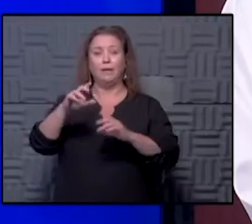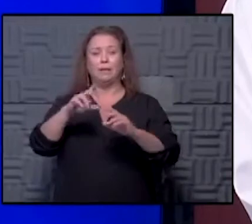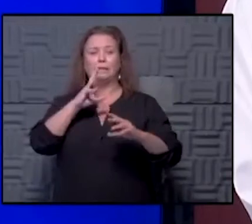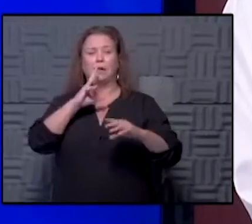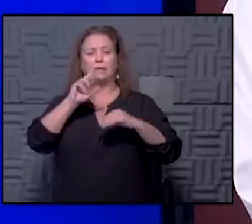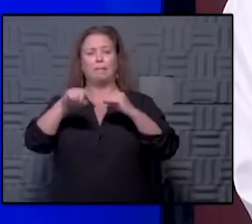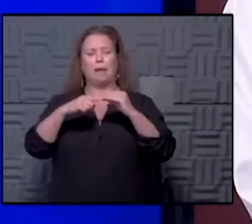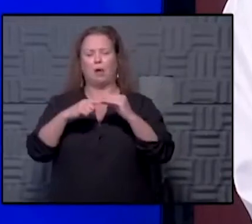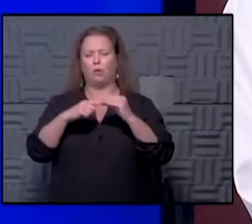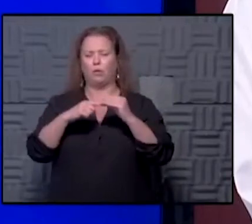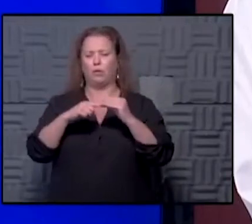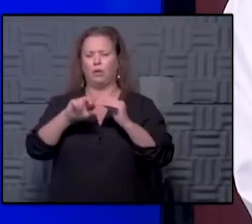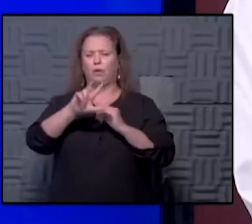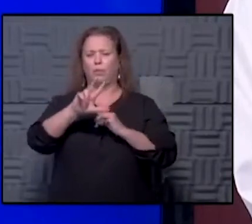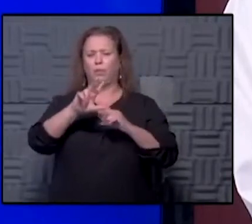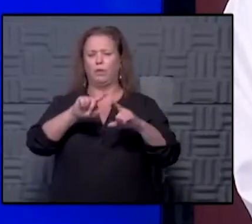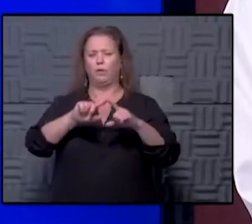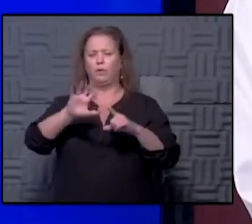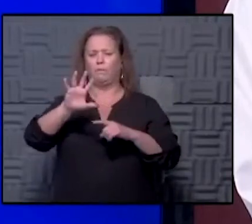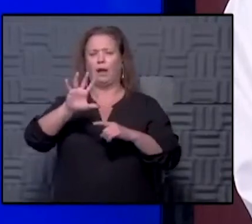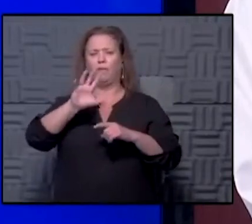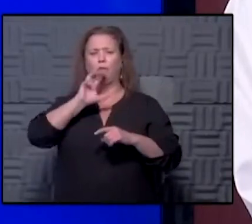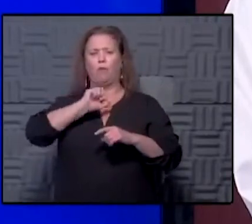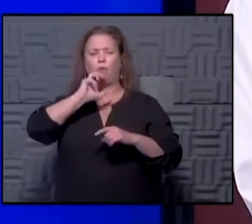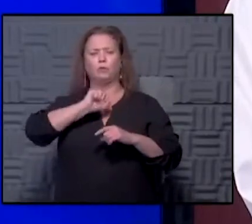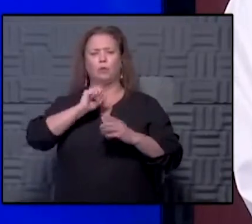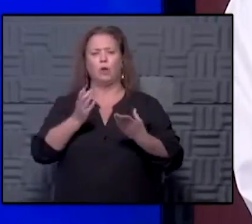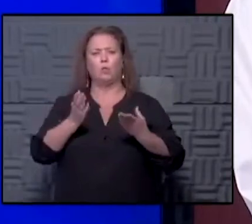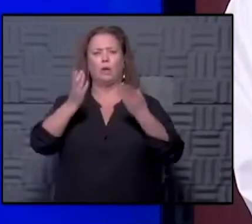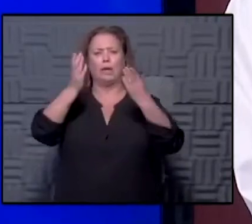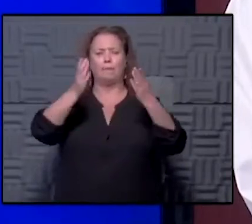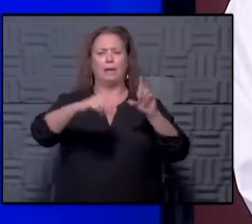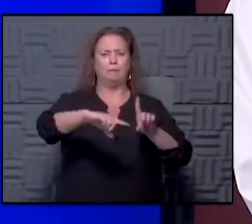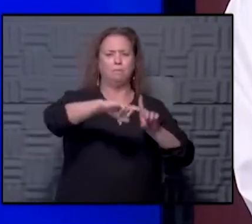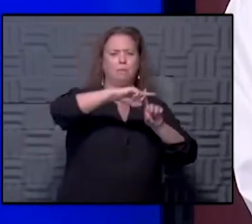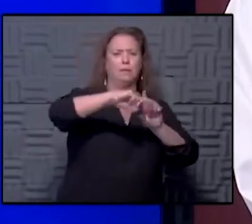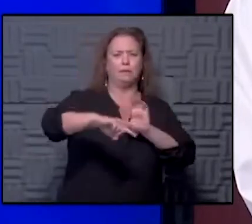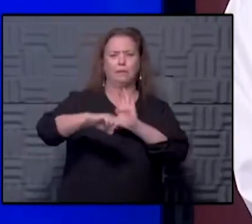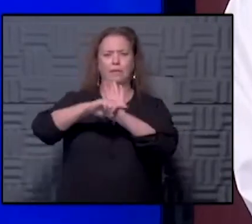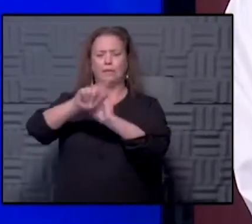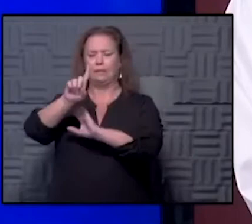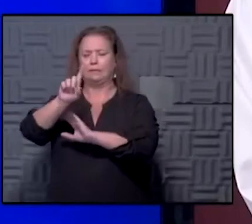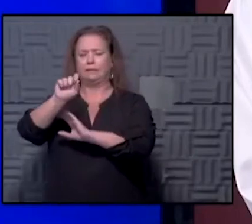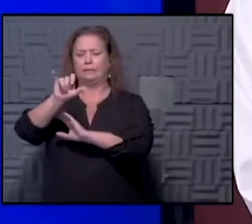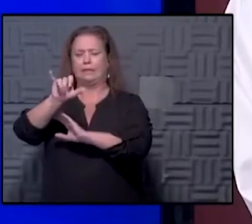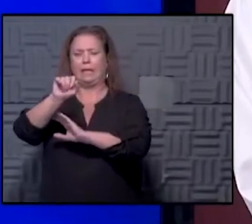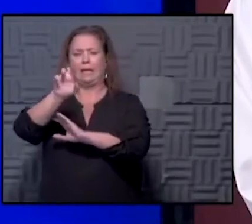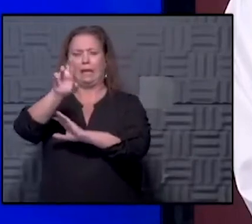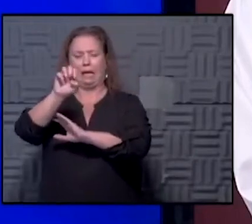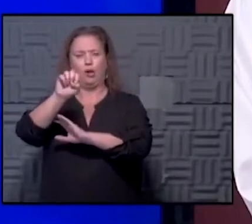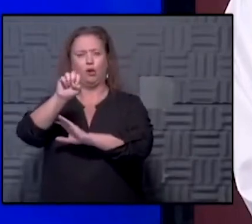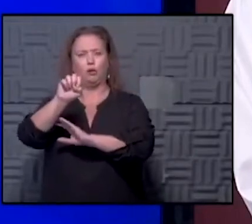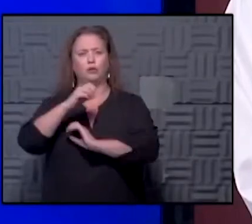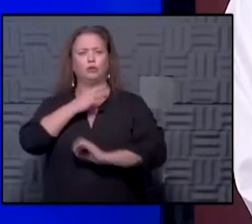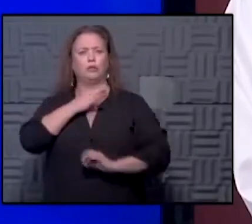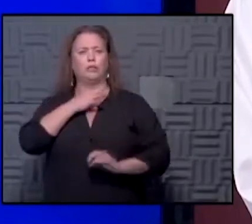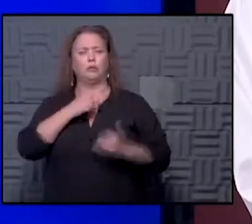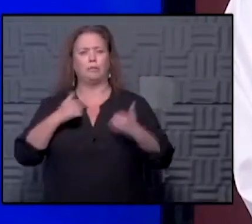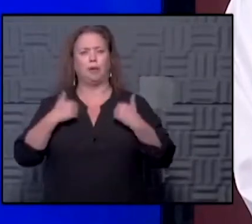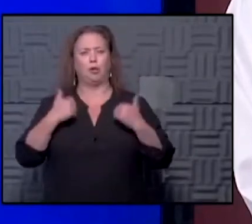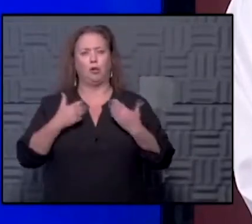talked about 3 to 5 year olds kind of recommendations, pros and cons about going to daycare. She's curious about